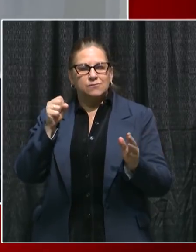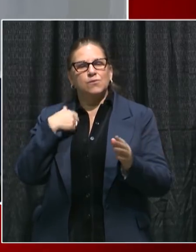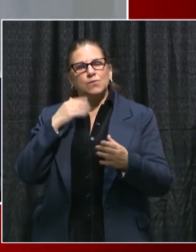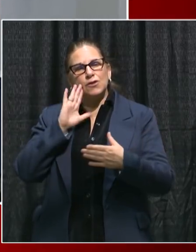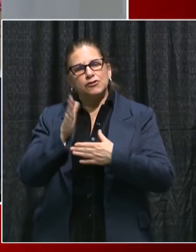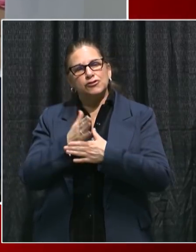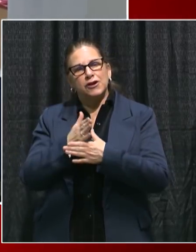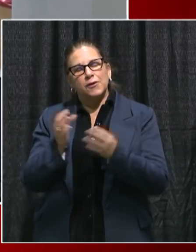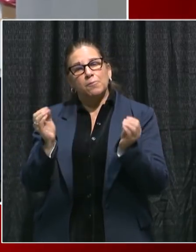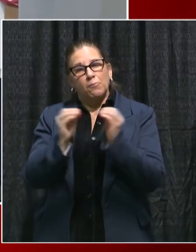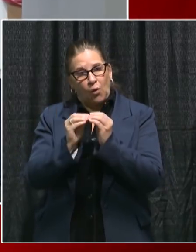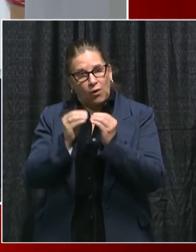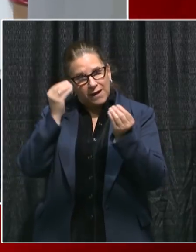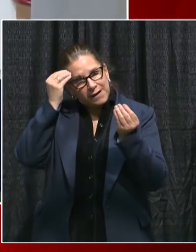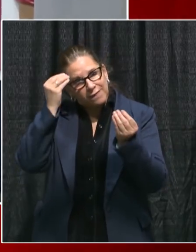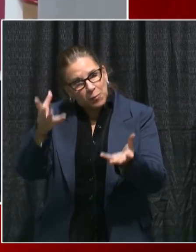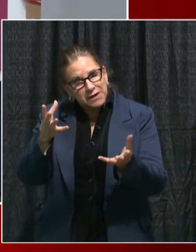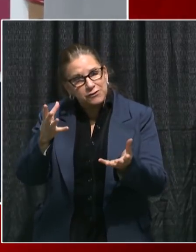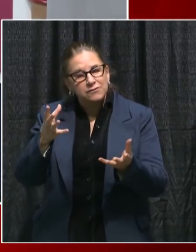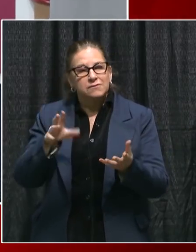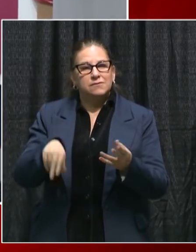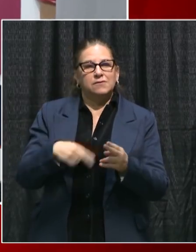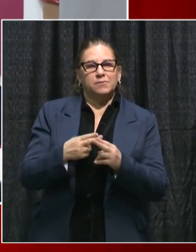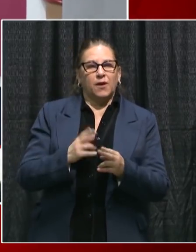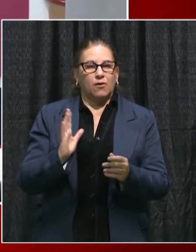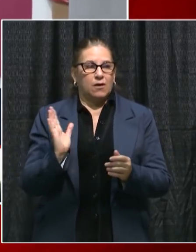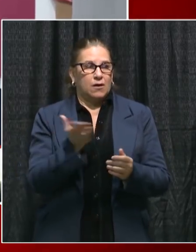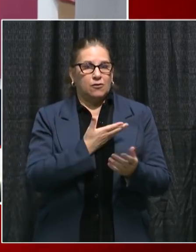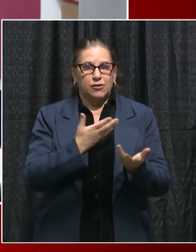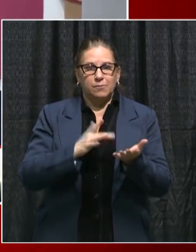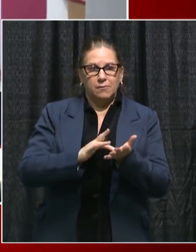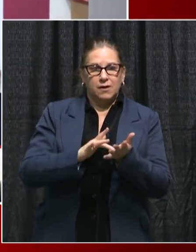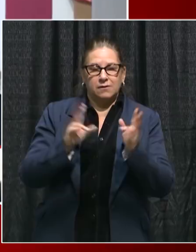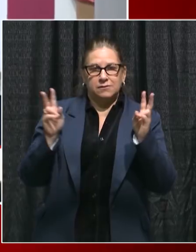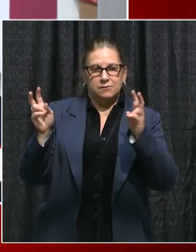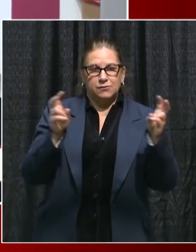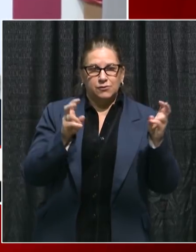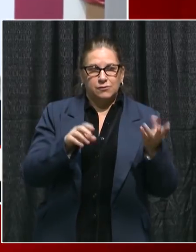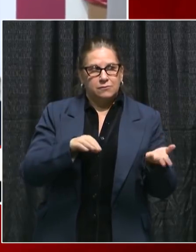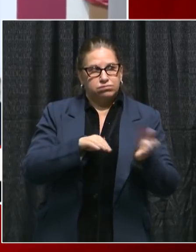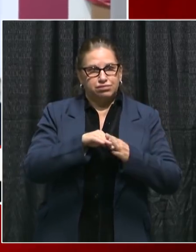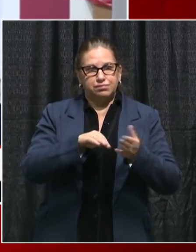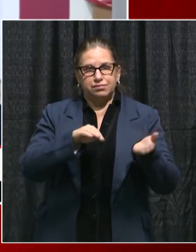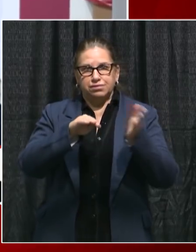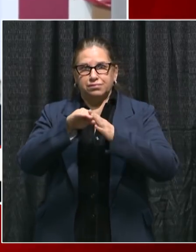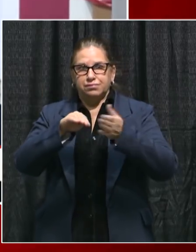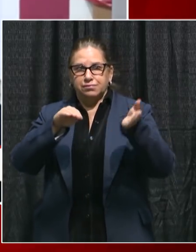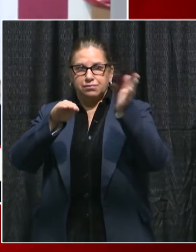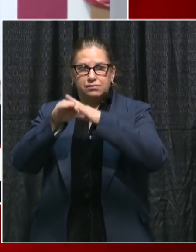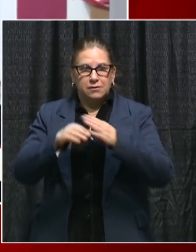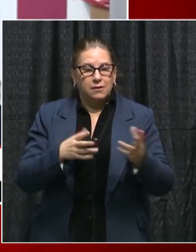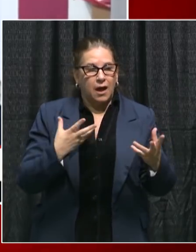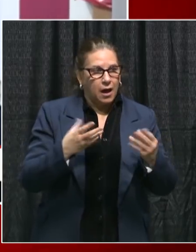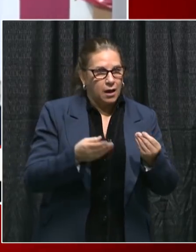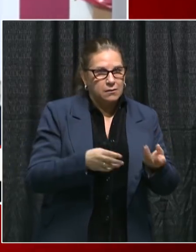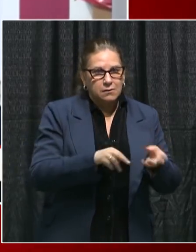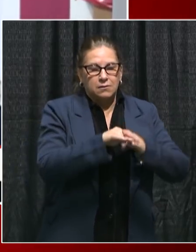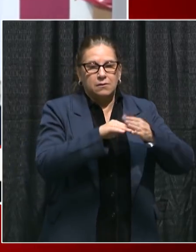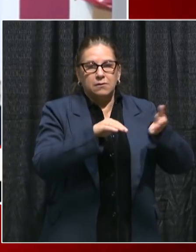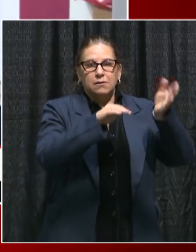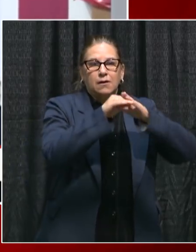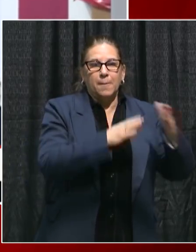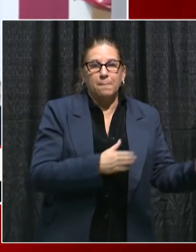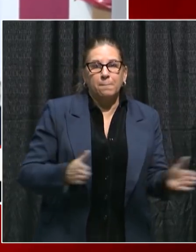surge planning, and we will also hear from our partners who have been involved in building